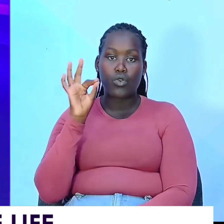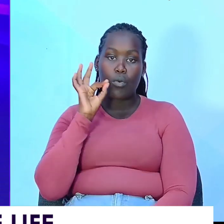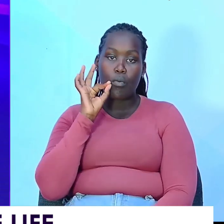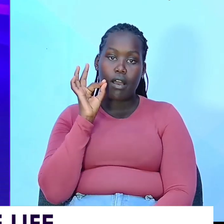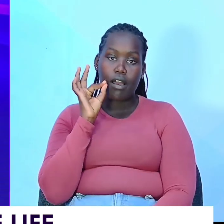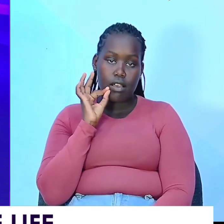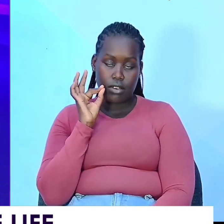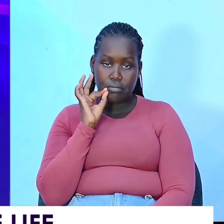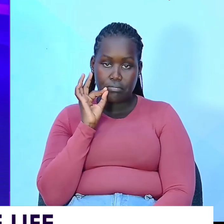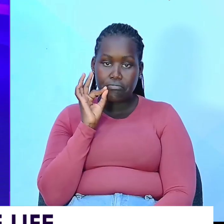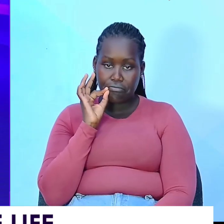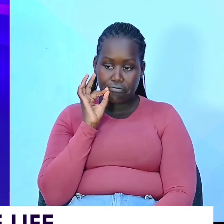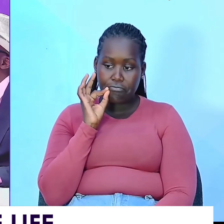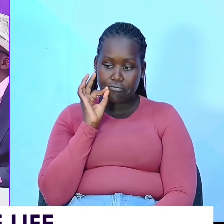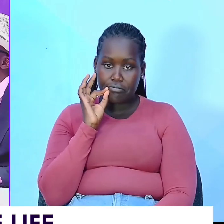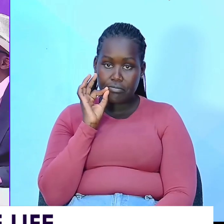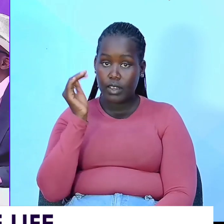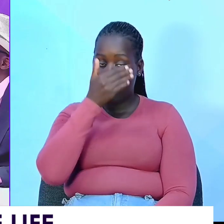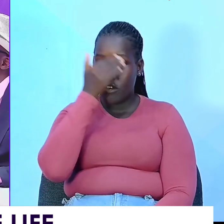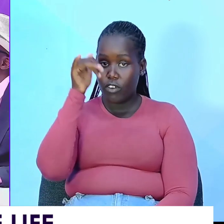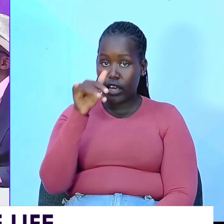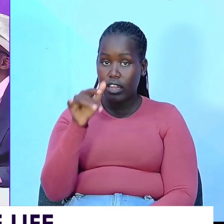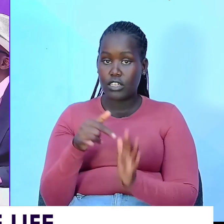By the way, don't forget that point.